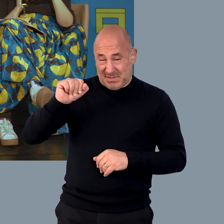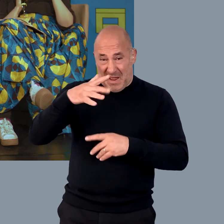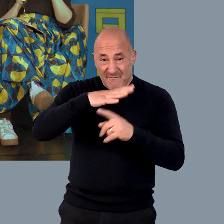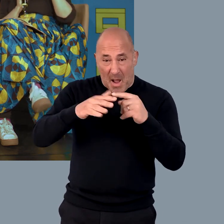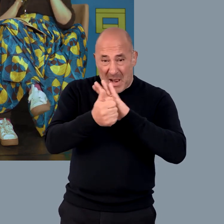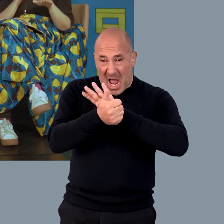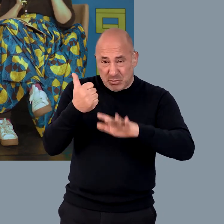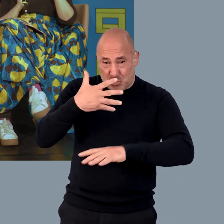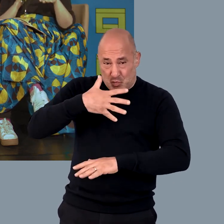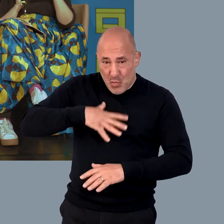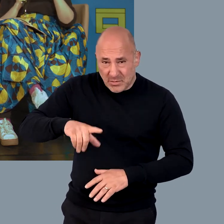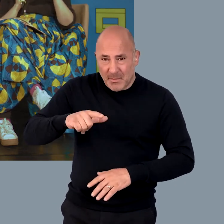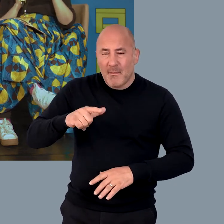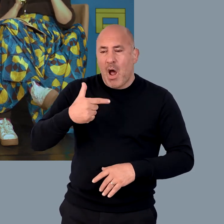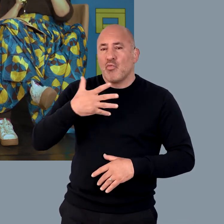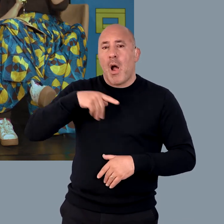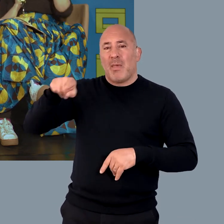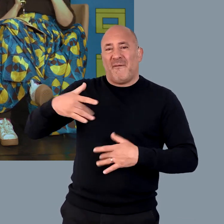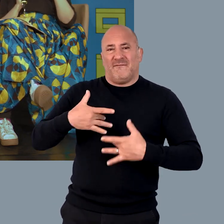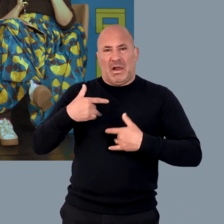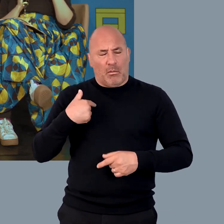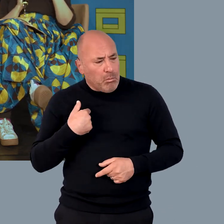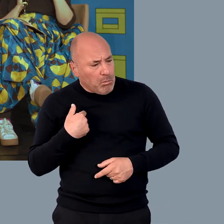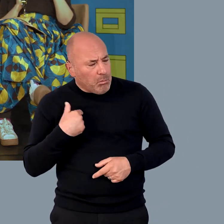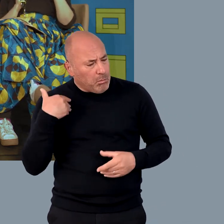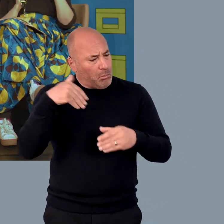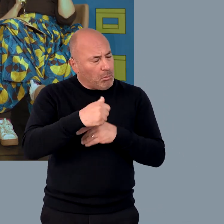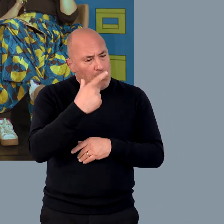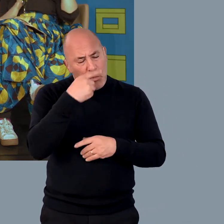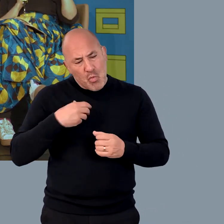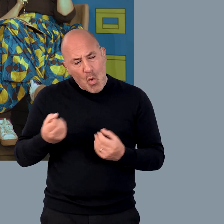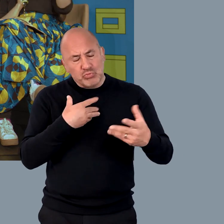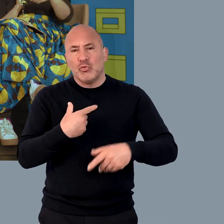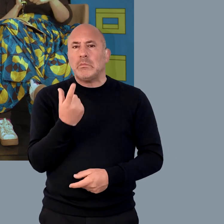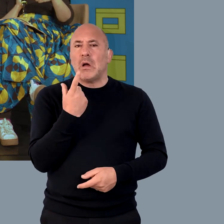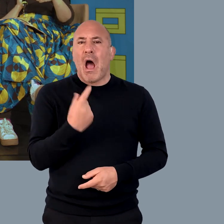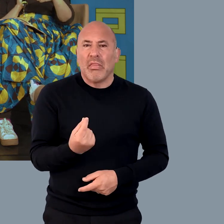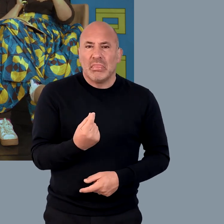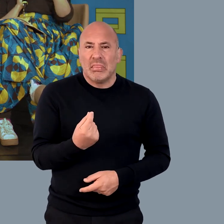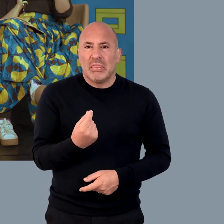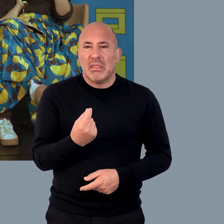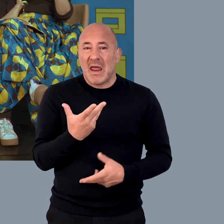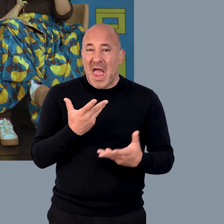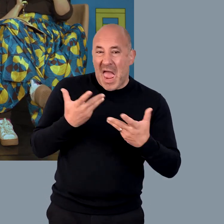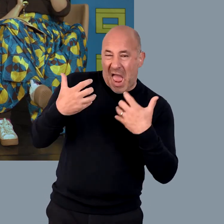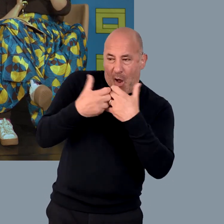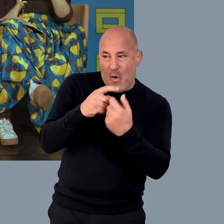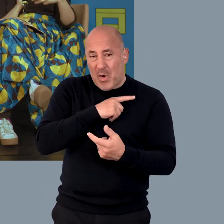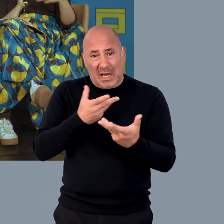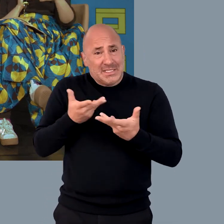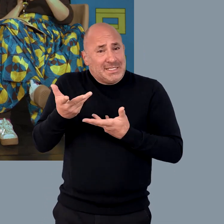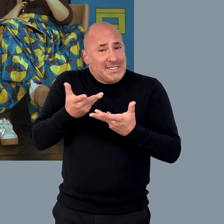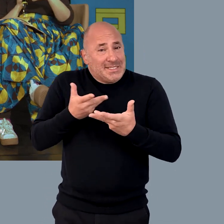or expertise for. So it's almost like that two-way thing of you want their environmental expertise, but you also want them to feel that